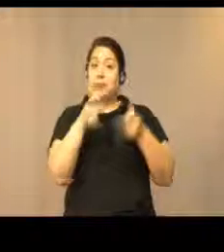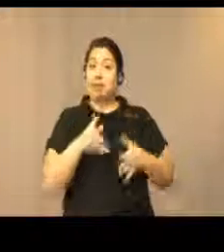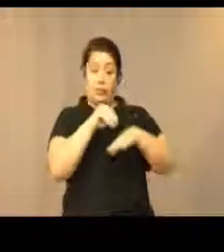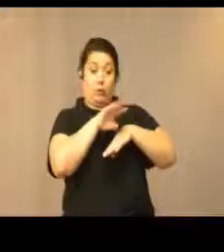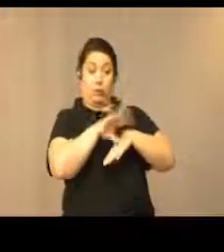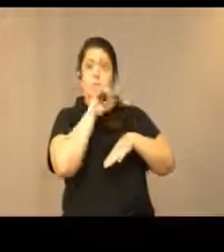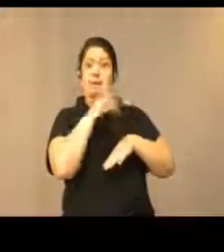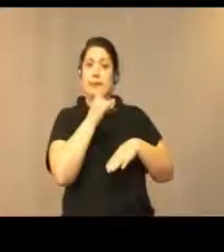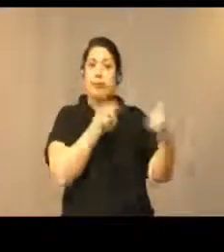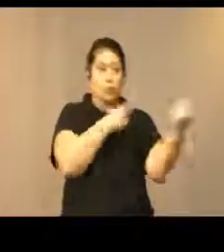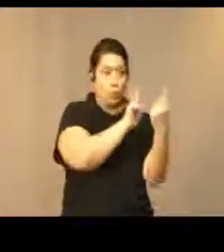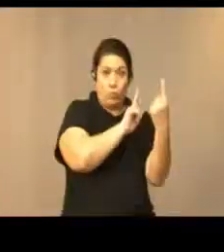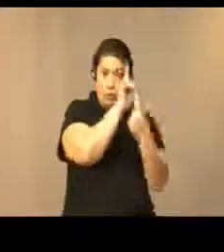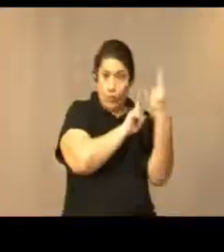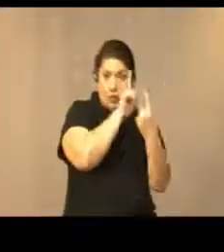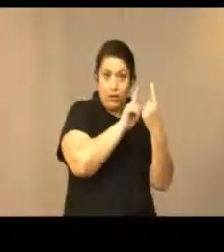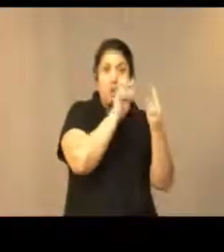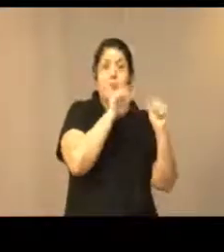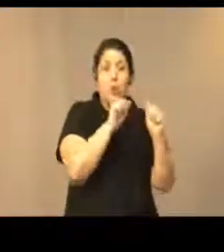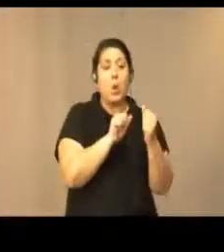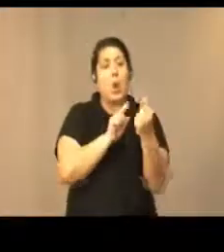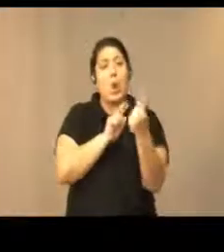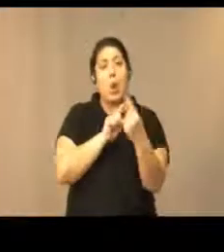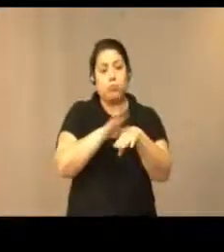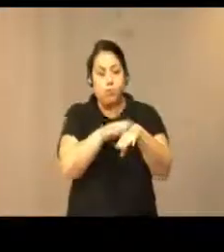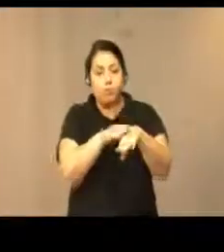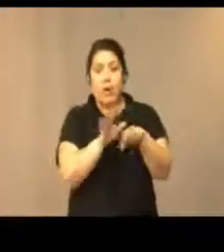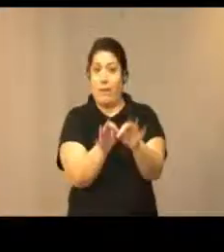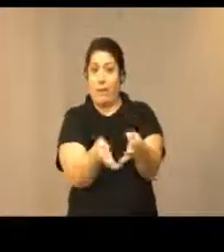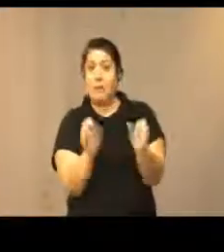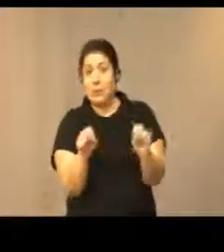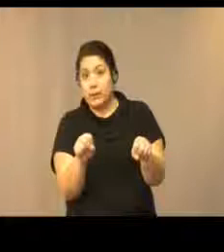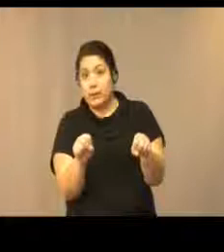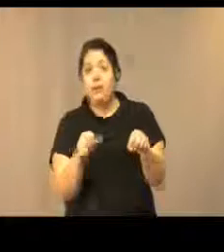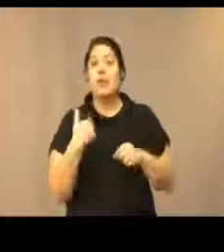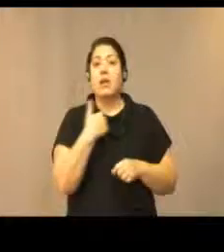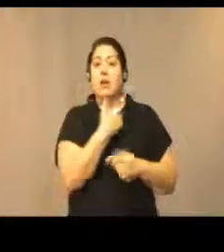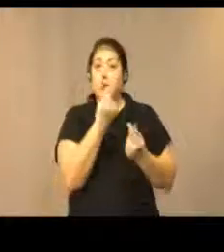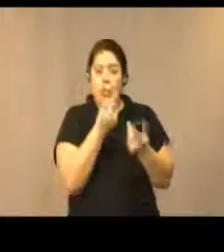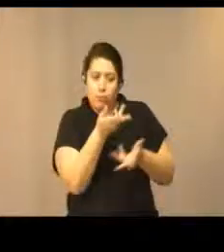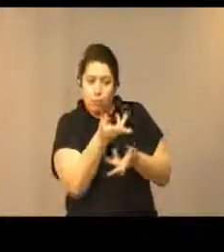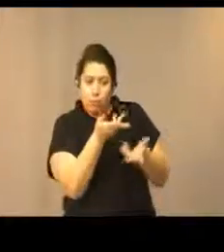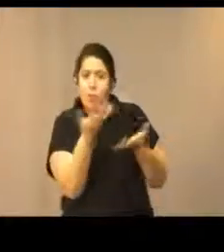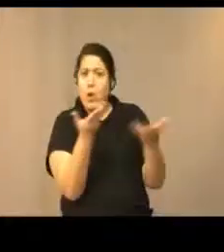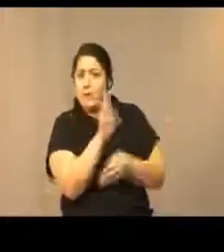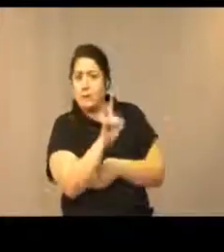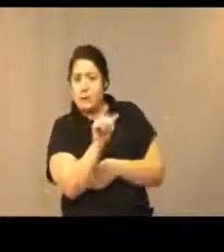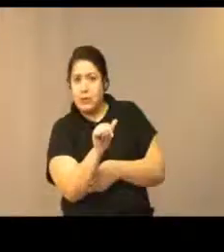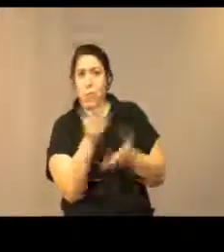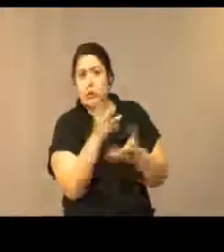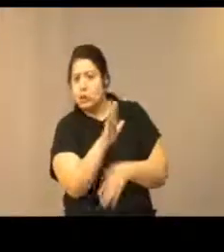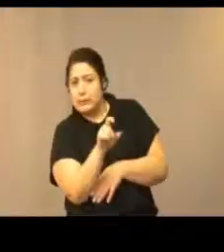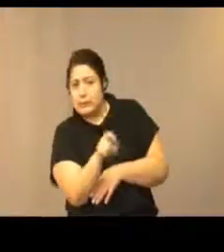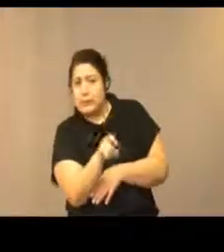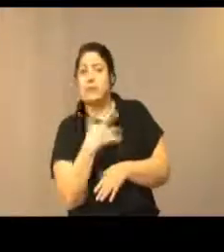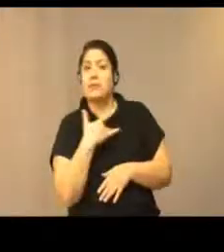with individuals and families to assist to address their specific disability-related needs.